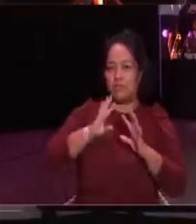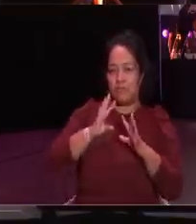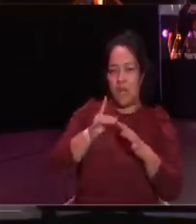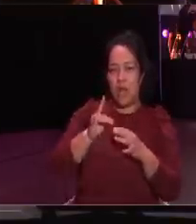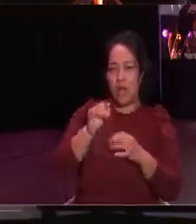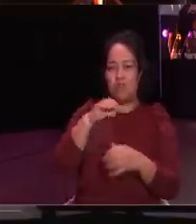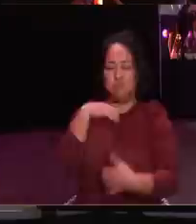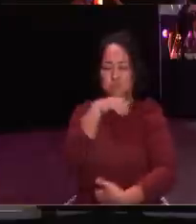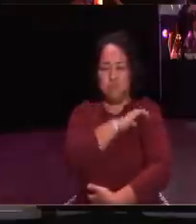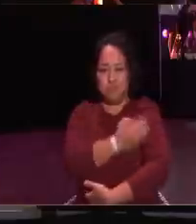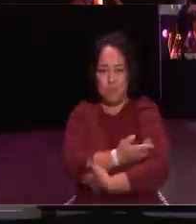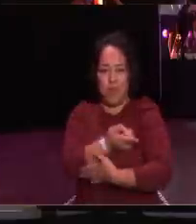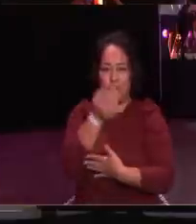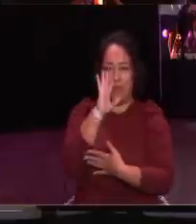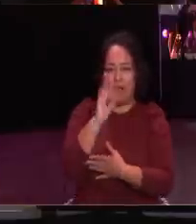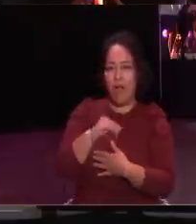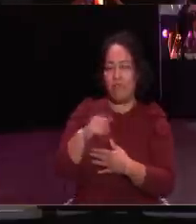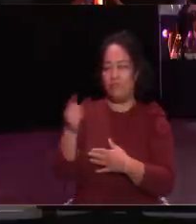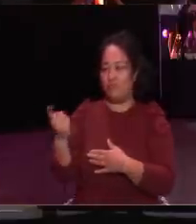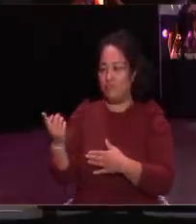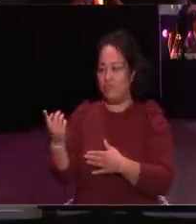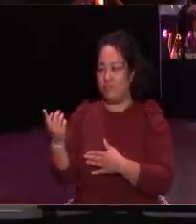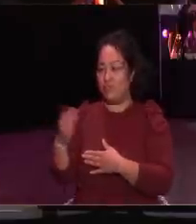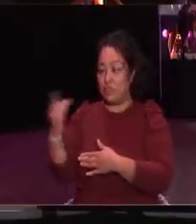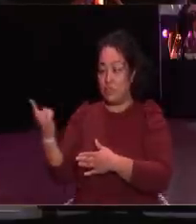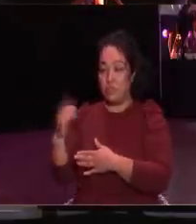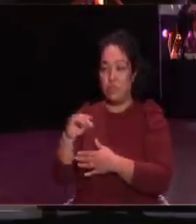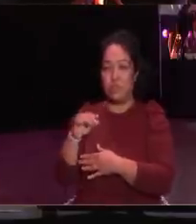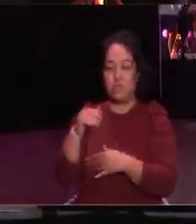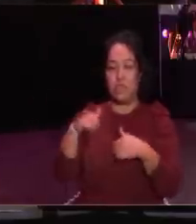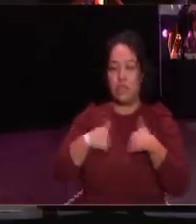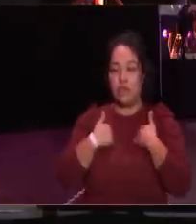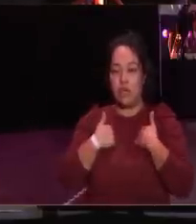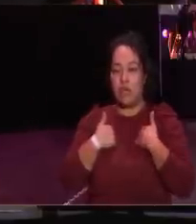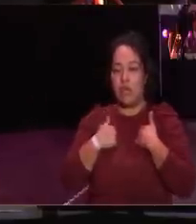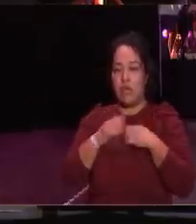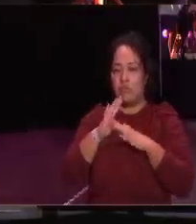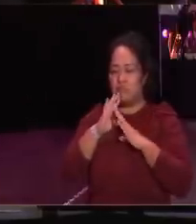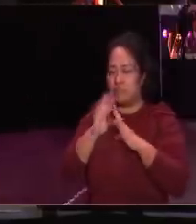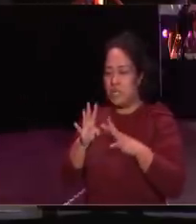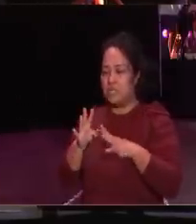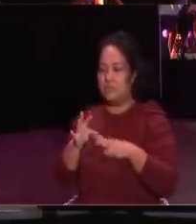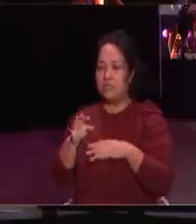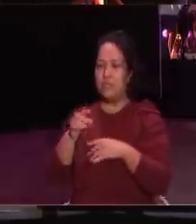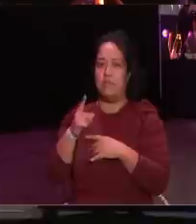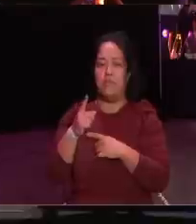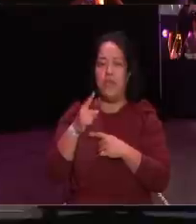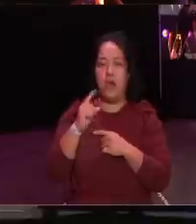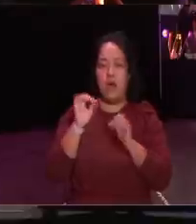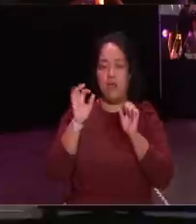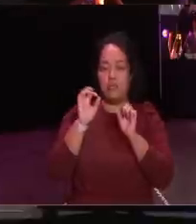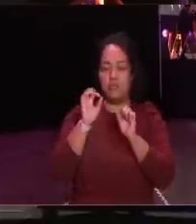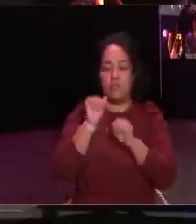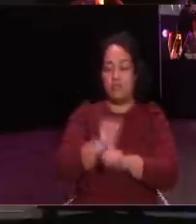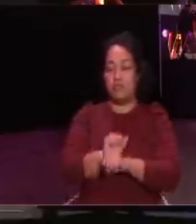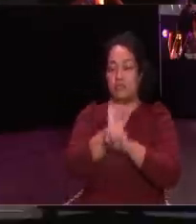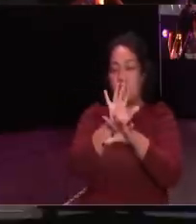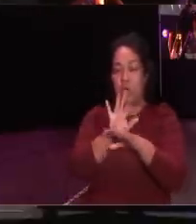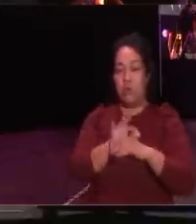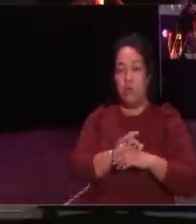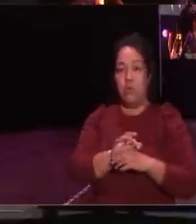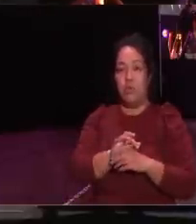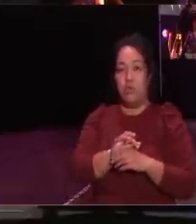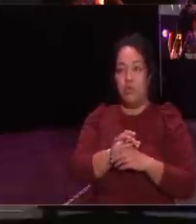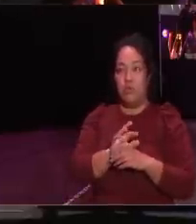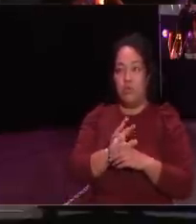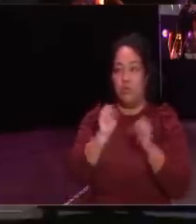of the power of God in someone's life. Háblele acerca de los milagros. Speak to them of miracles. Y si quiere verme emocionado a mí, and